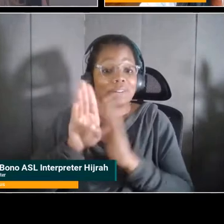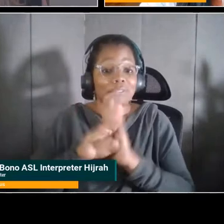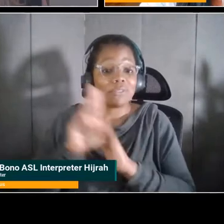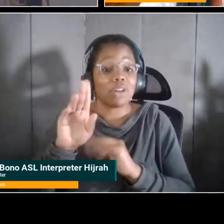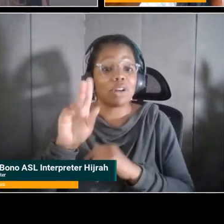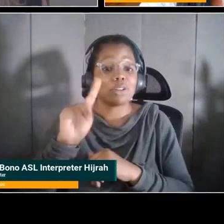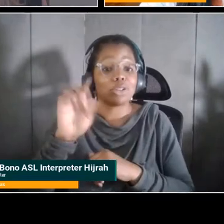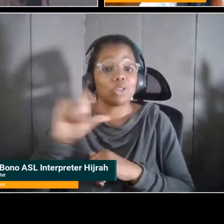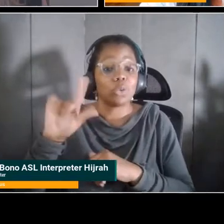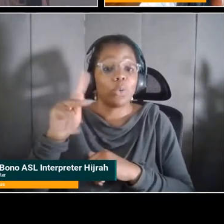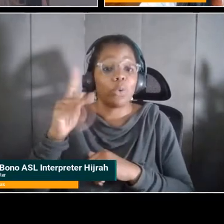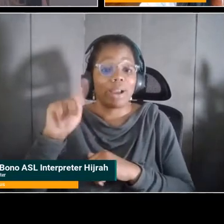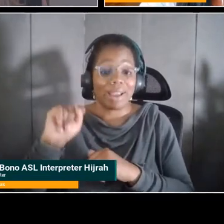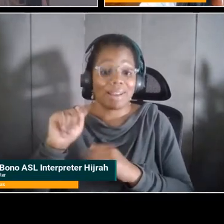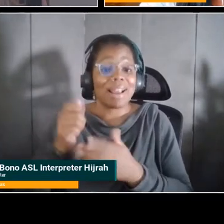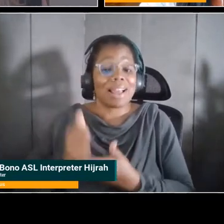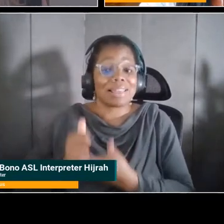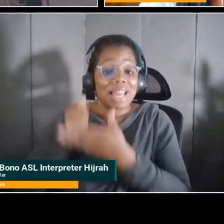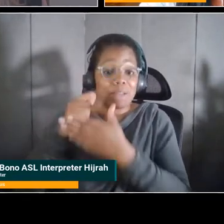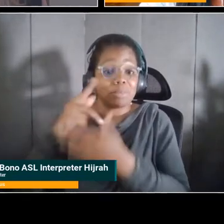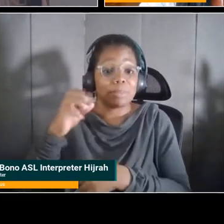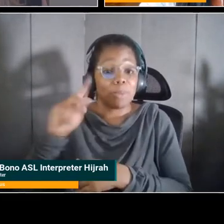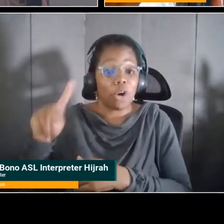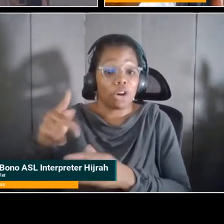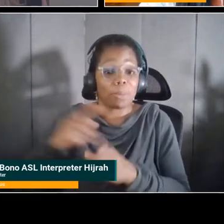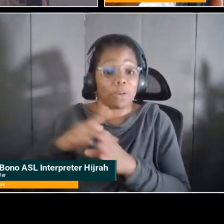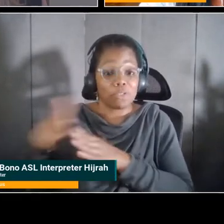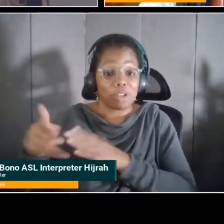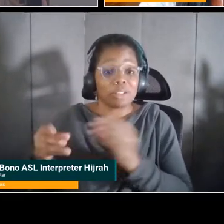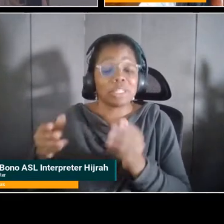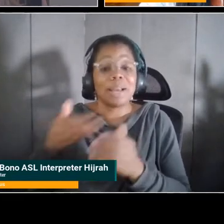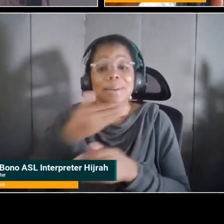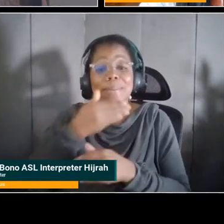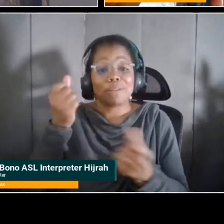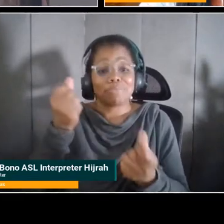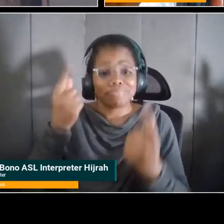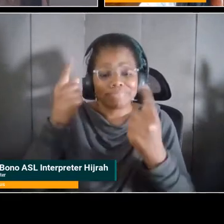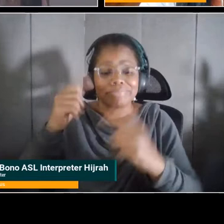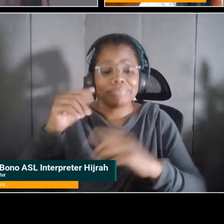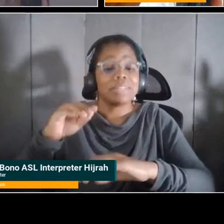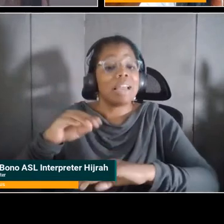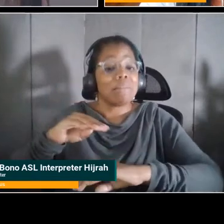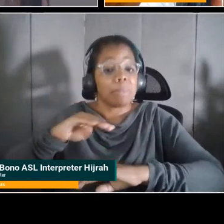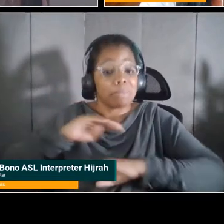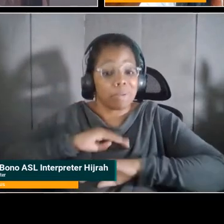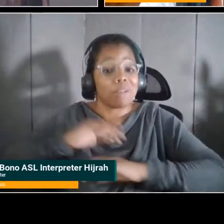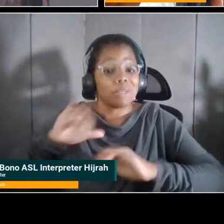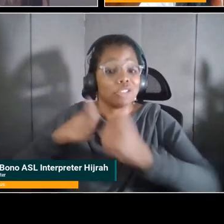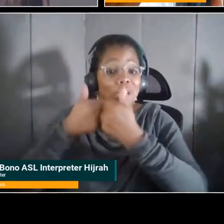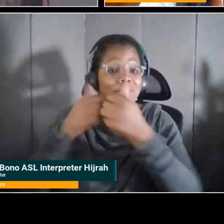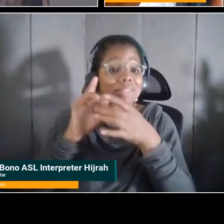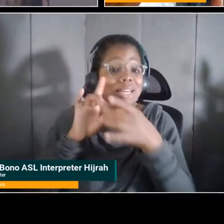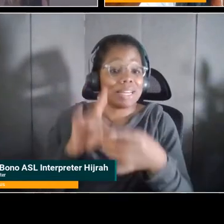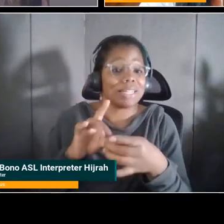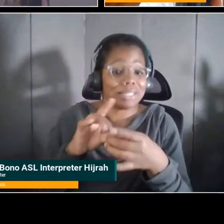developing a toolkit that helps park professionals better anticipate and meet climate challenges. So it feels like we have an all-star